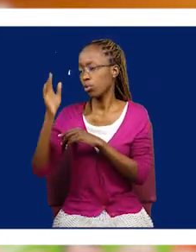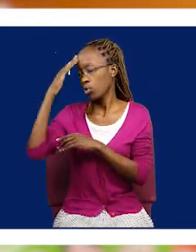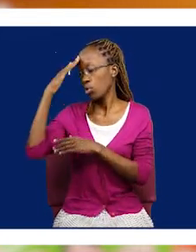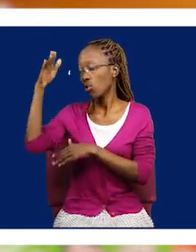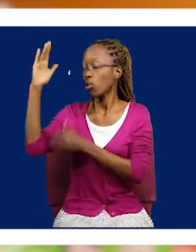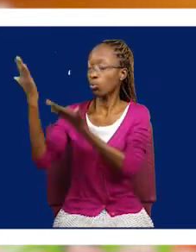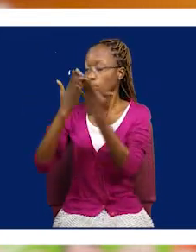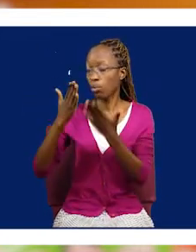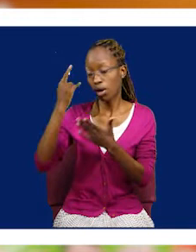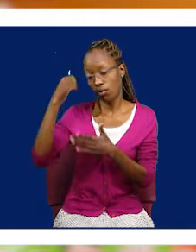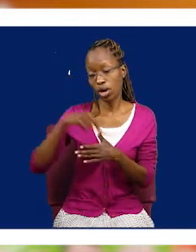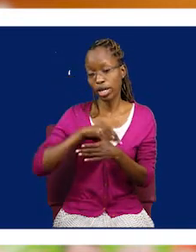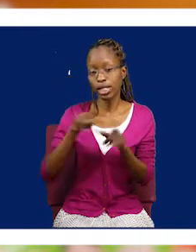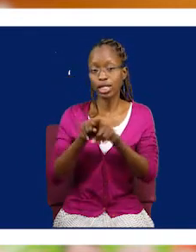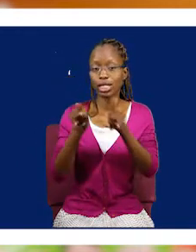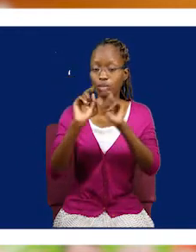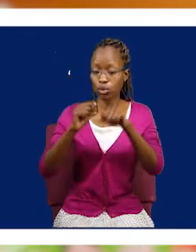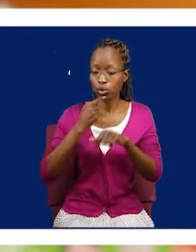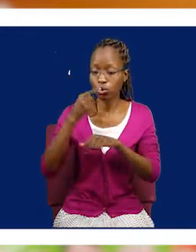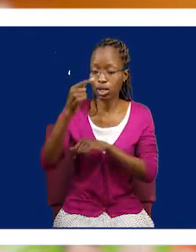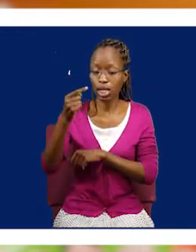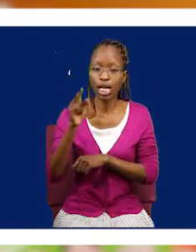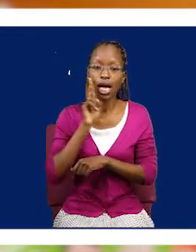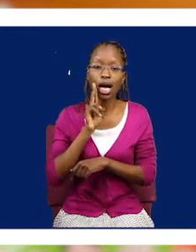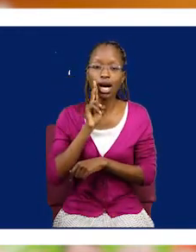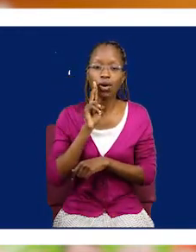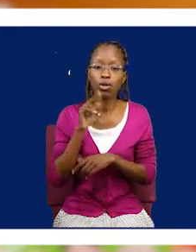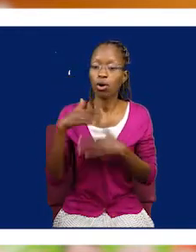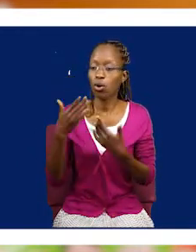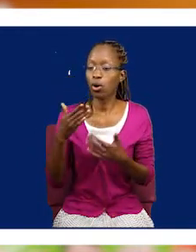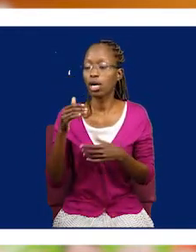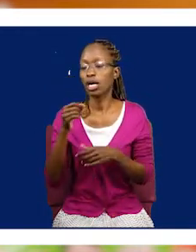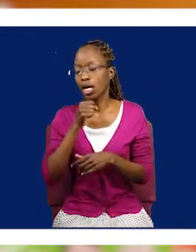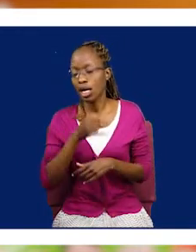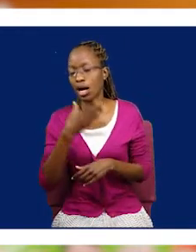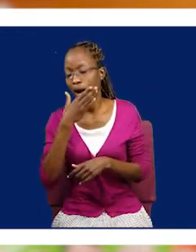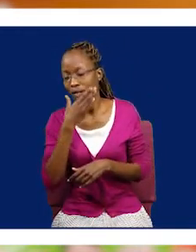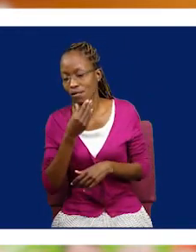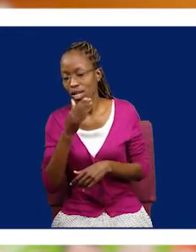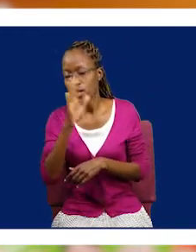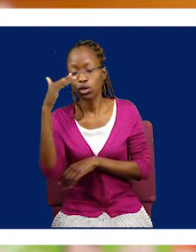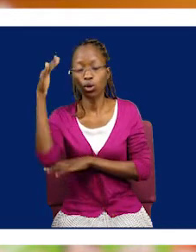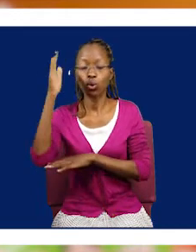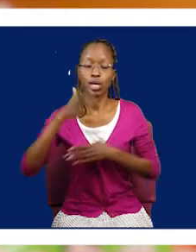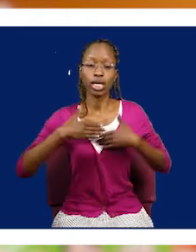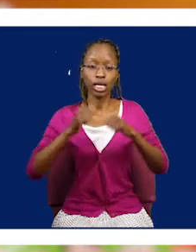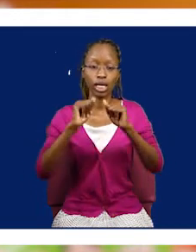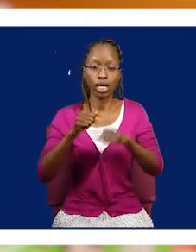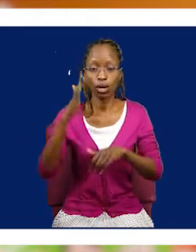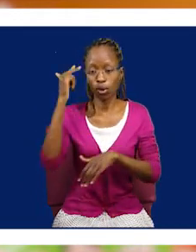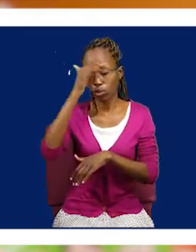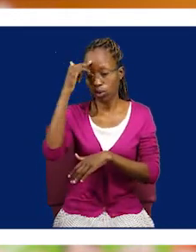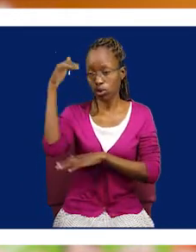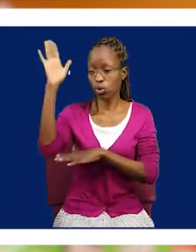us. Right? Then you can also tell your uncle, your grandpa, God is able to heal because